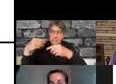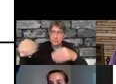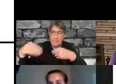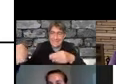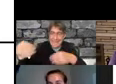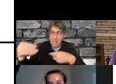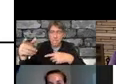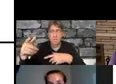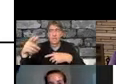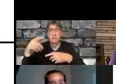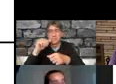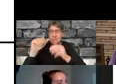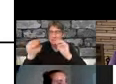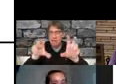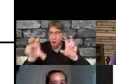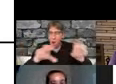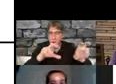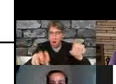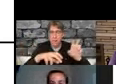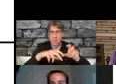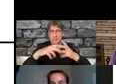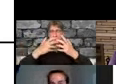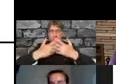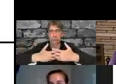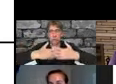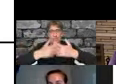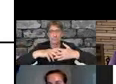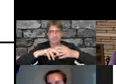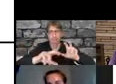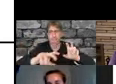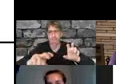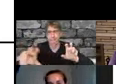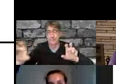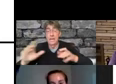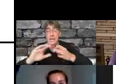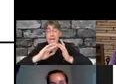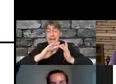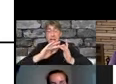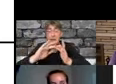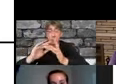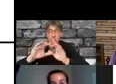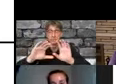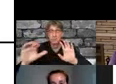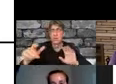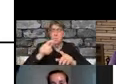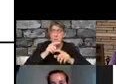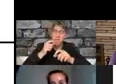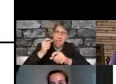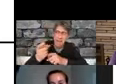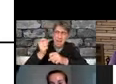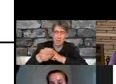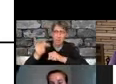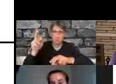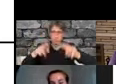devices and install fare vending machines. And finally, after our network is fully deployed, we will annually review the network of locations to find